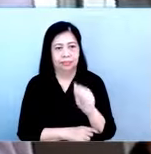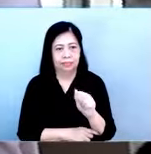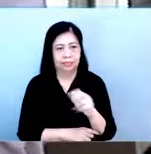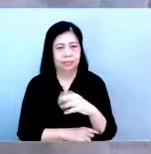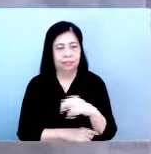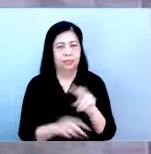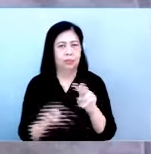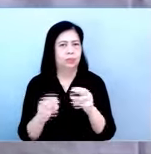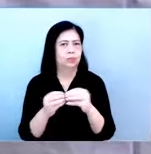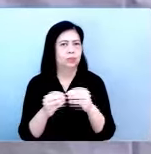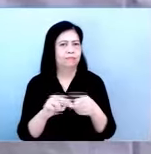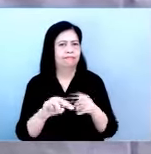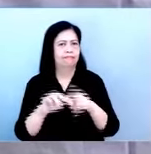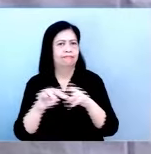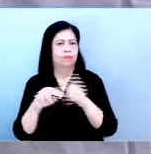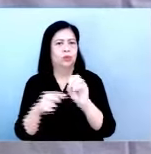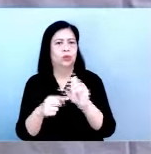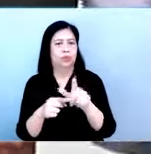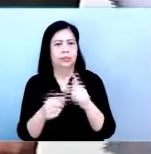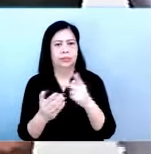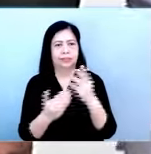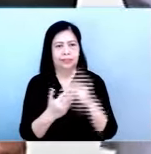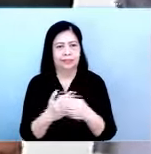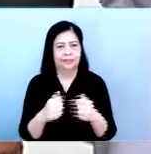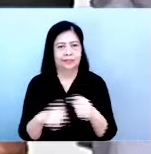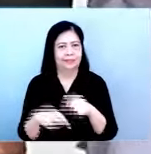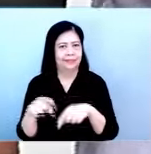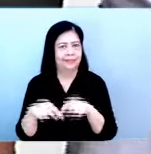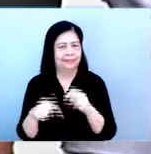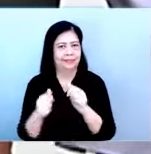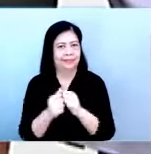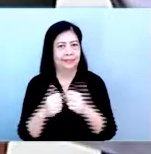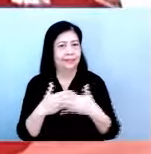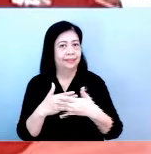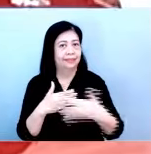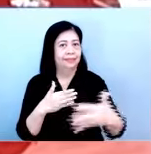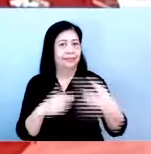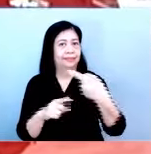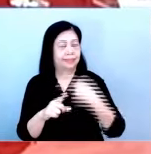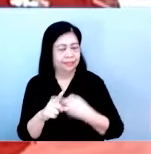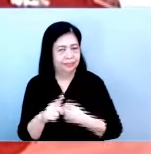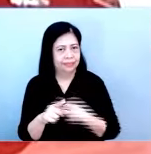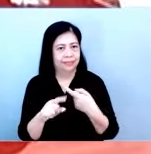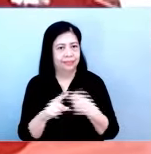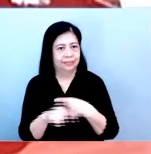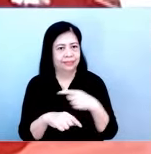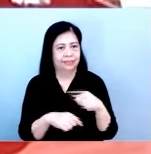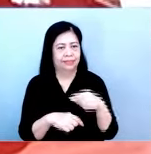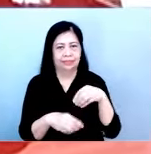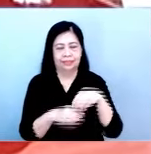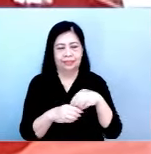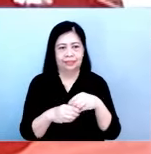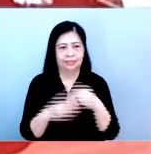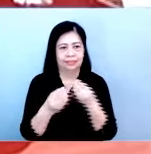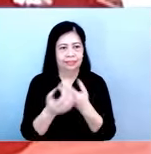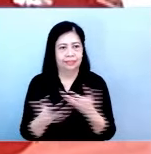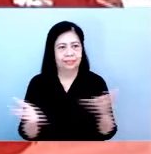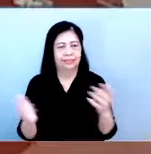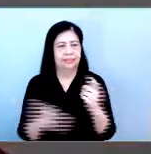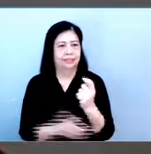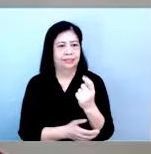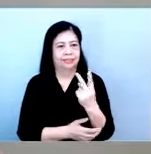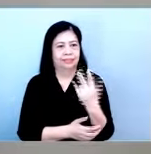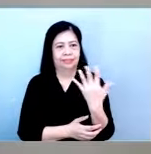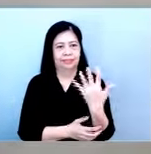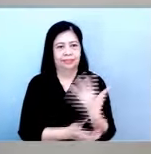mas dadami pang original programs ng kaibigang network sa mga susunod na buwan mula sa content provider na